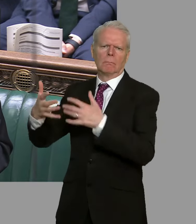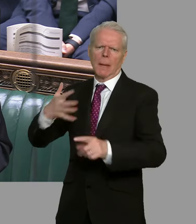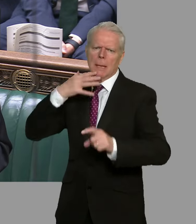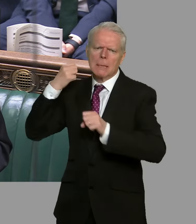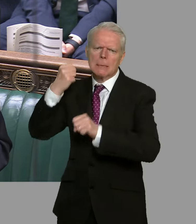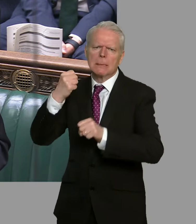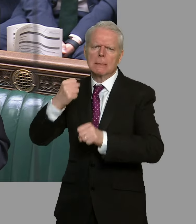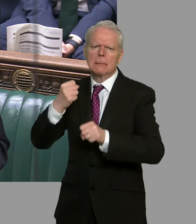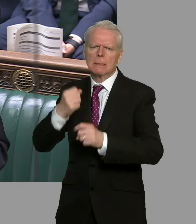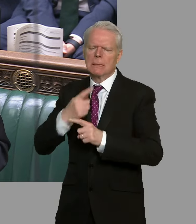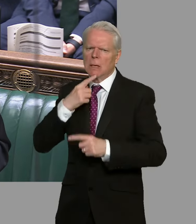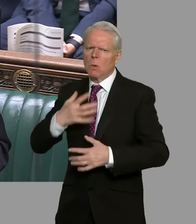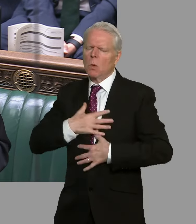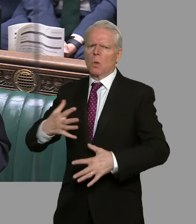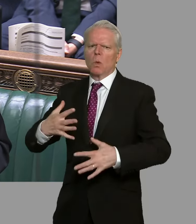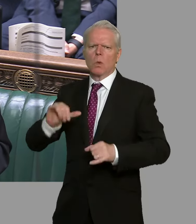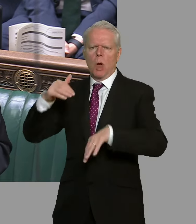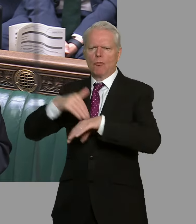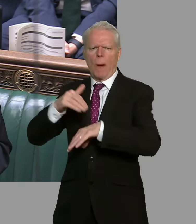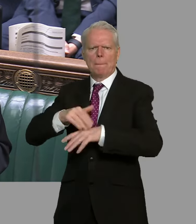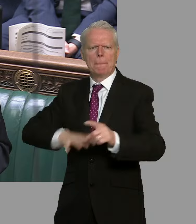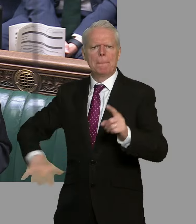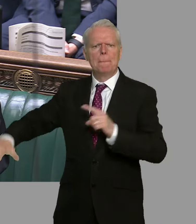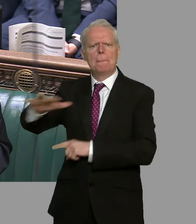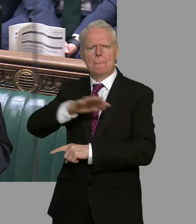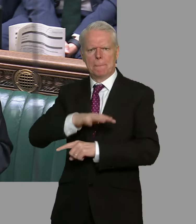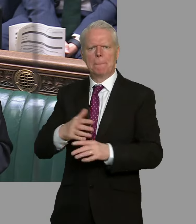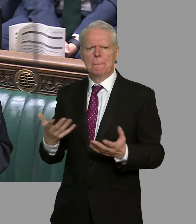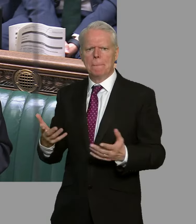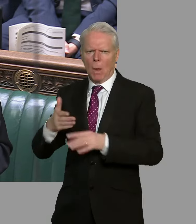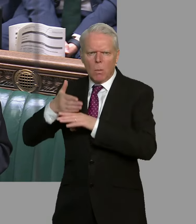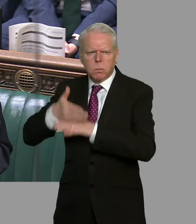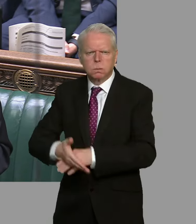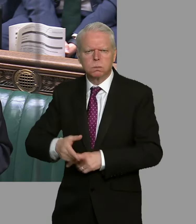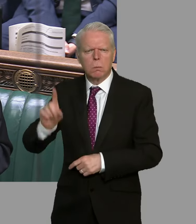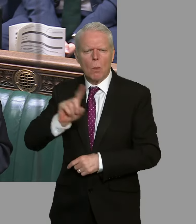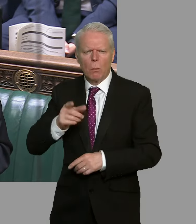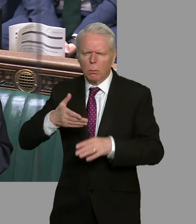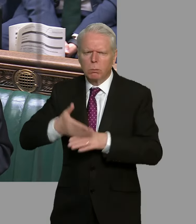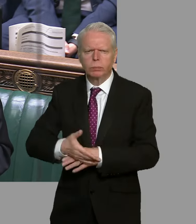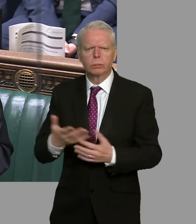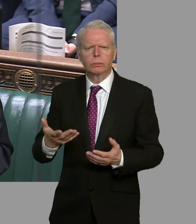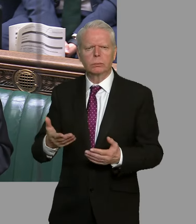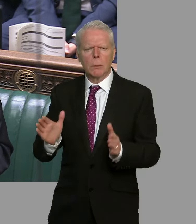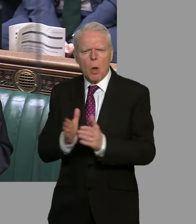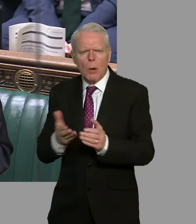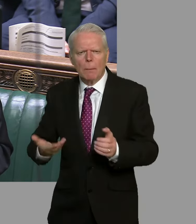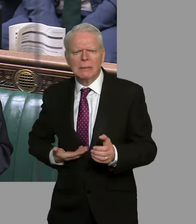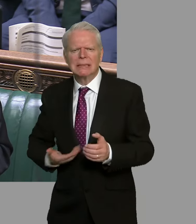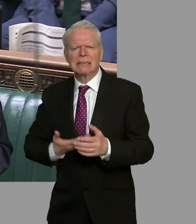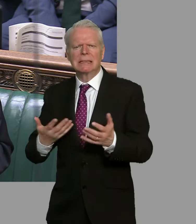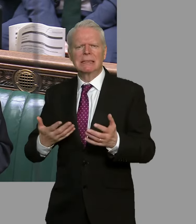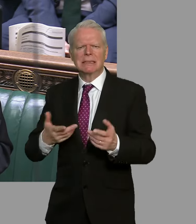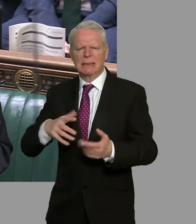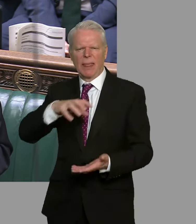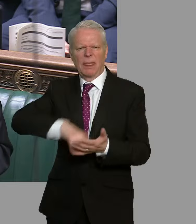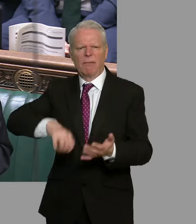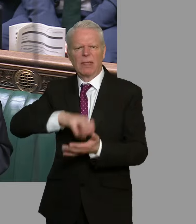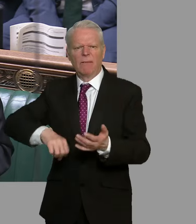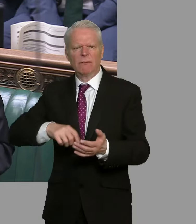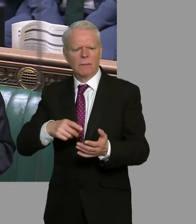lost with a huge impact to businesses and to families. We're investing over £1.2 billion extra into policing,